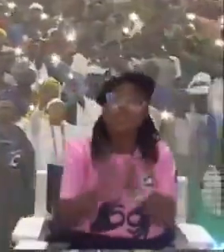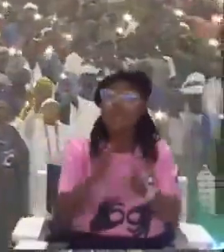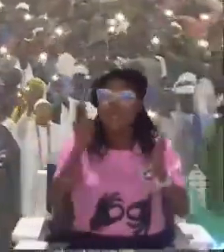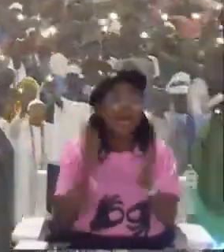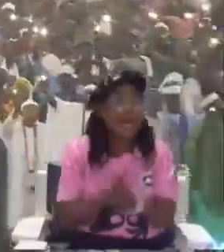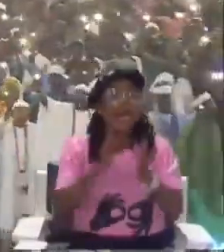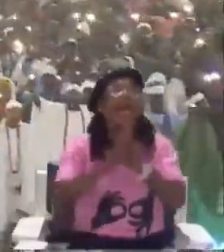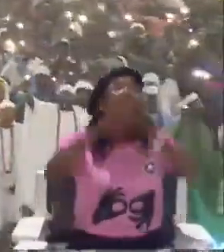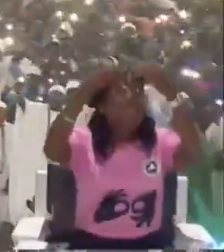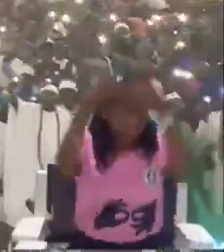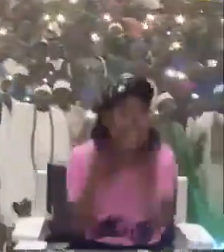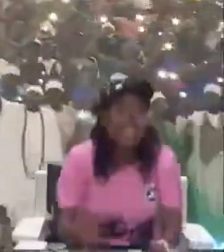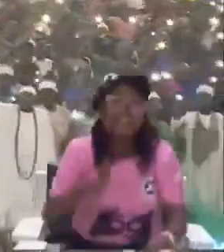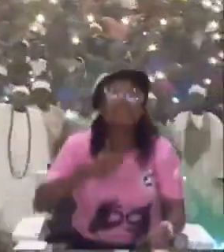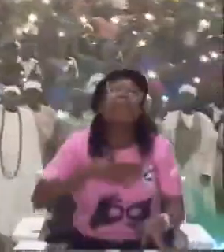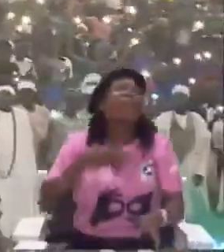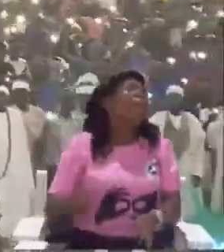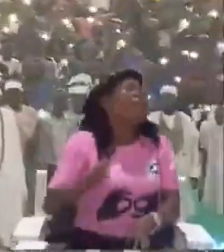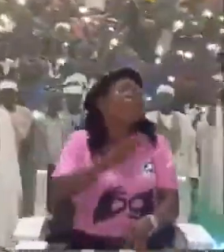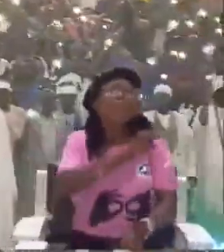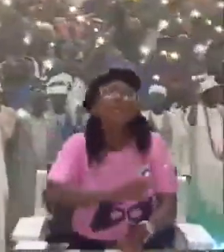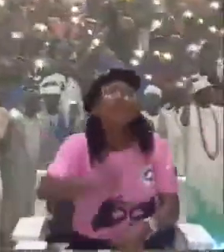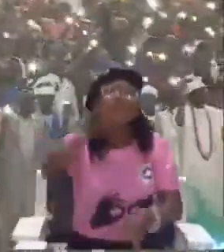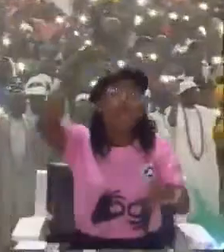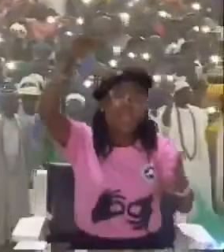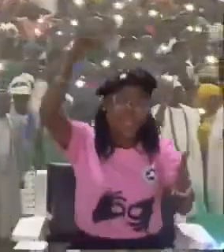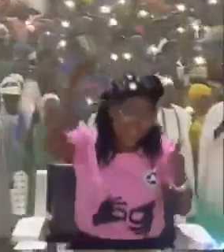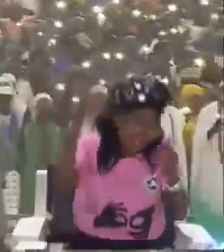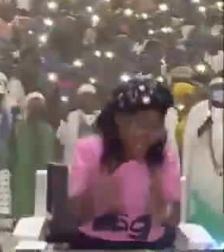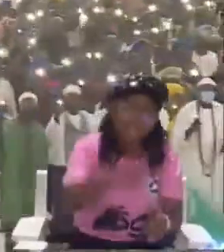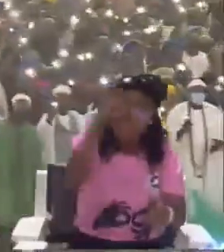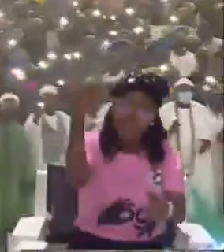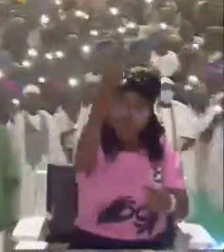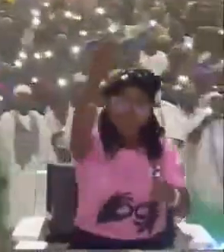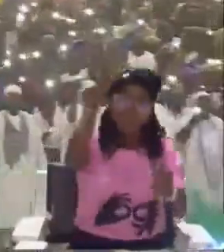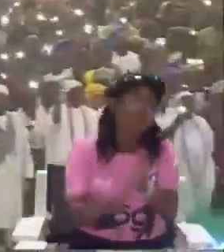Leave my ministry alone.